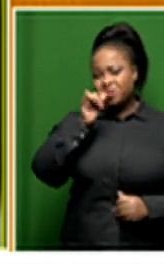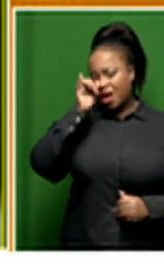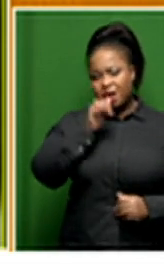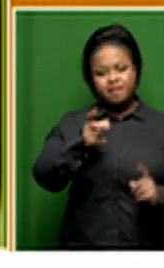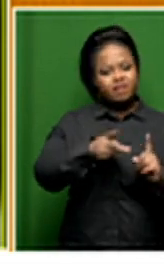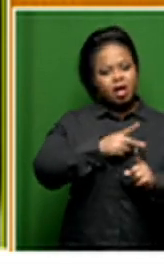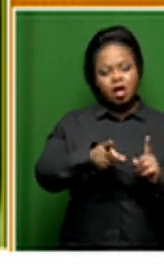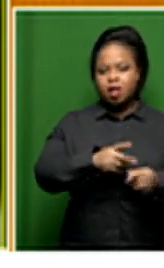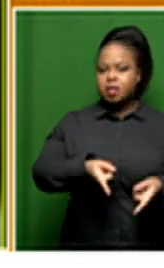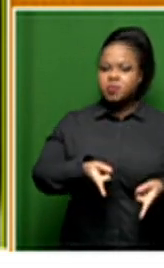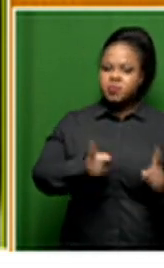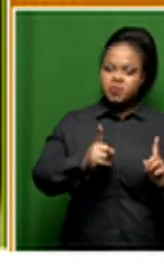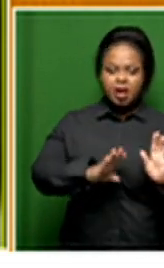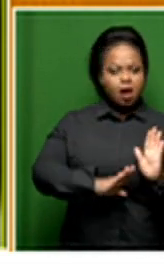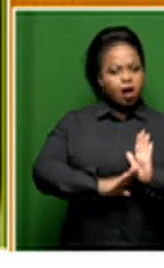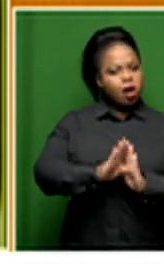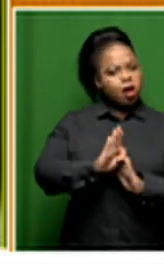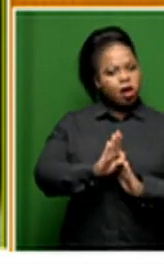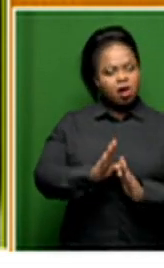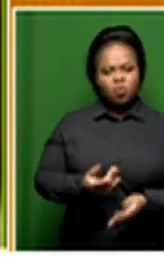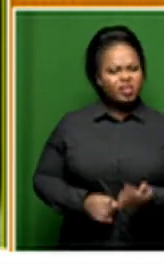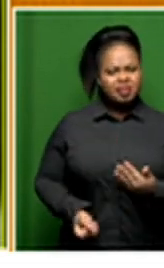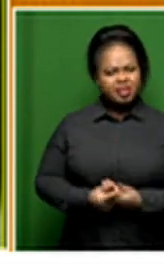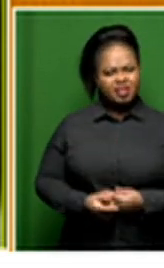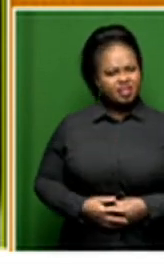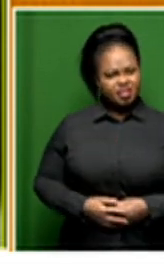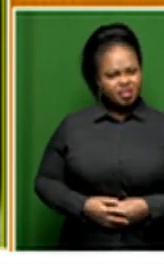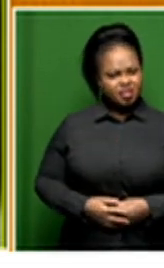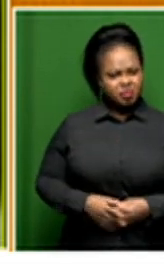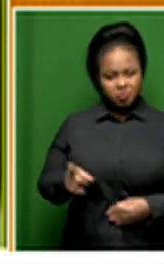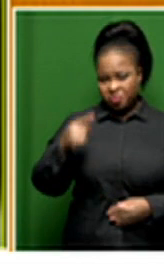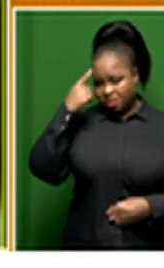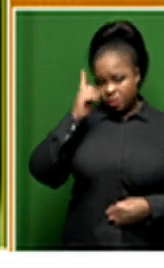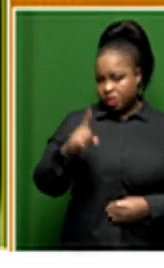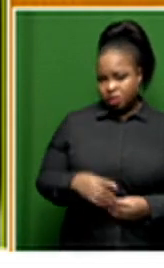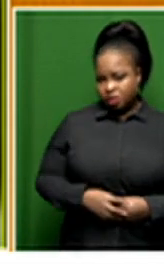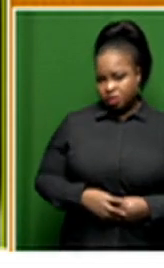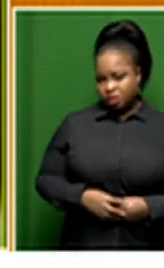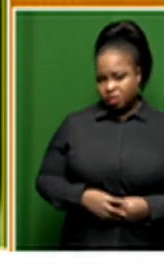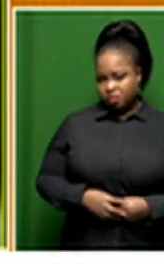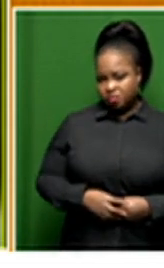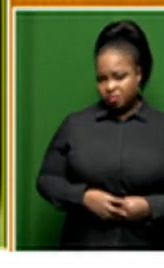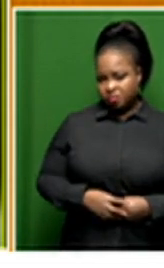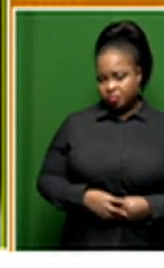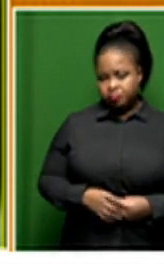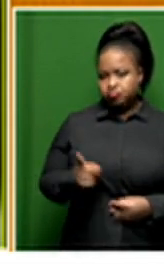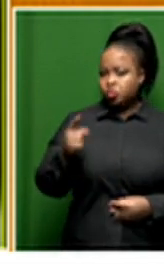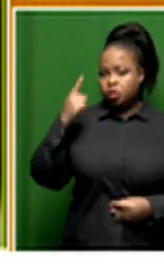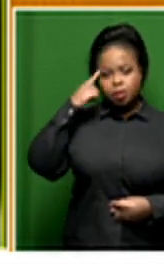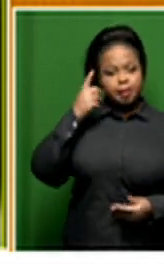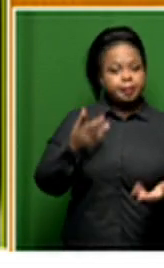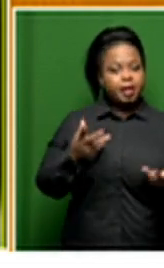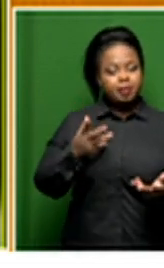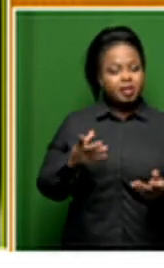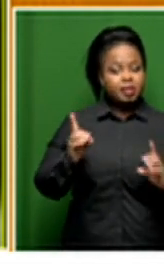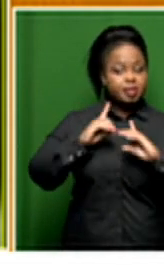crimes. What's going wrong? I mean, in your honest opinion, do you think that the